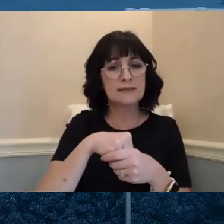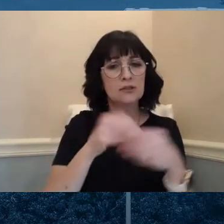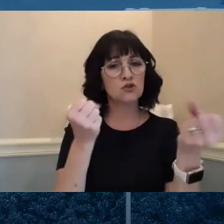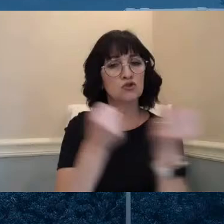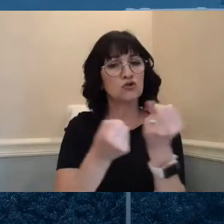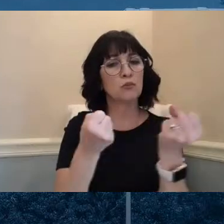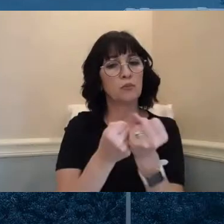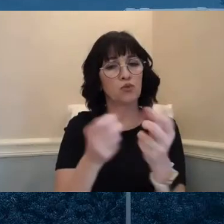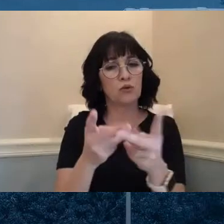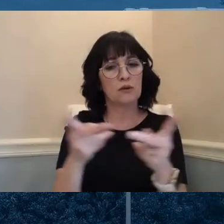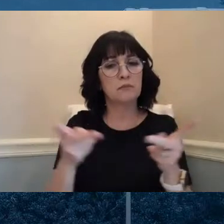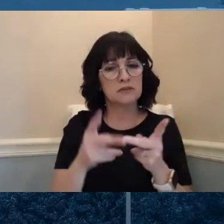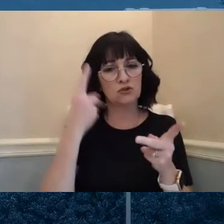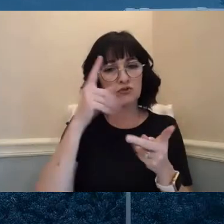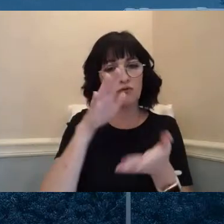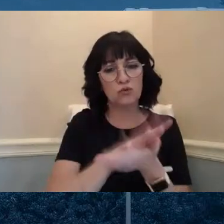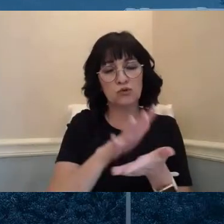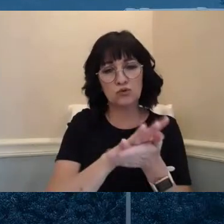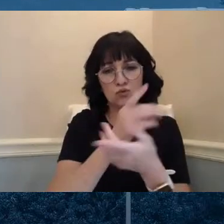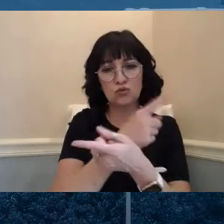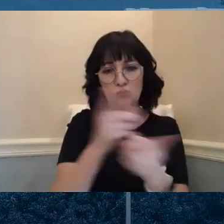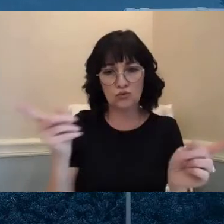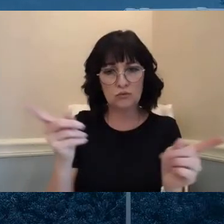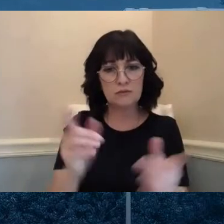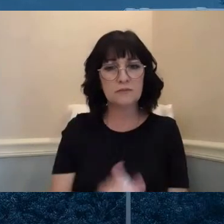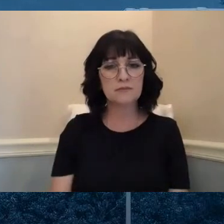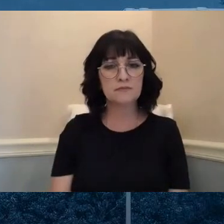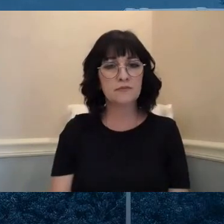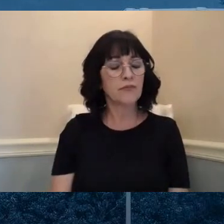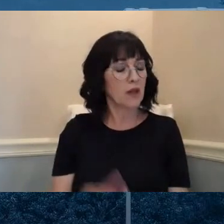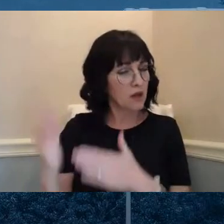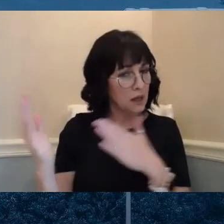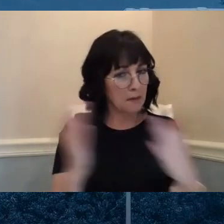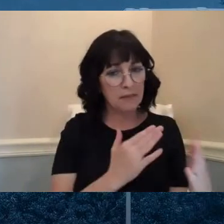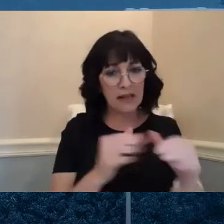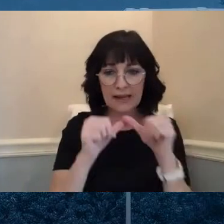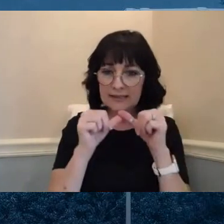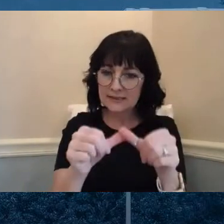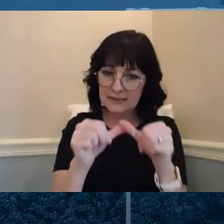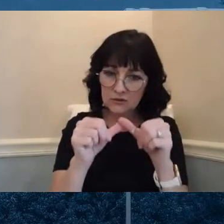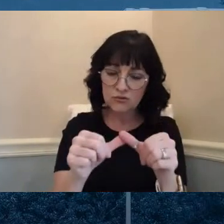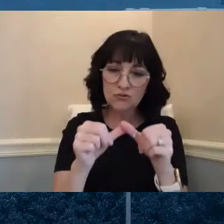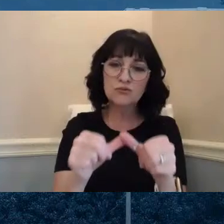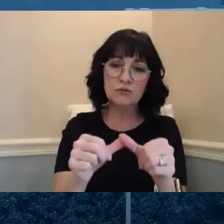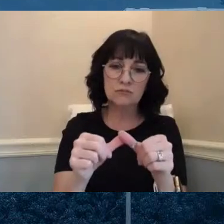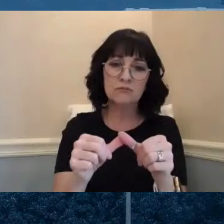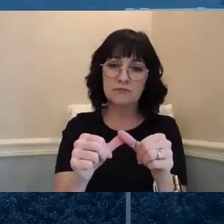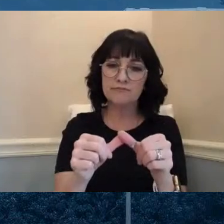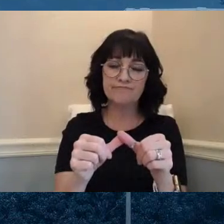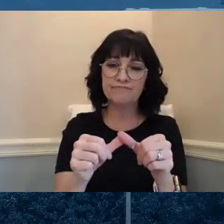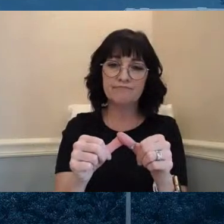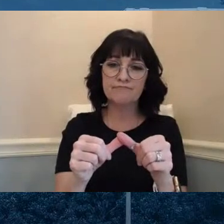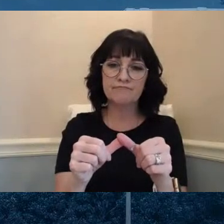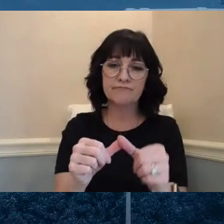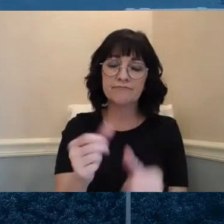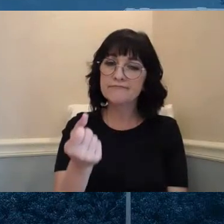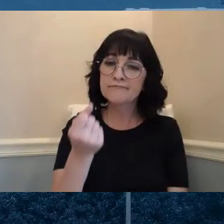their learning experiences begin, and it will continue. It will be ongoing. And this isn't something that we